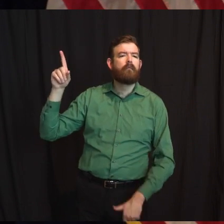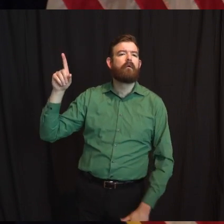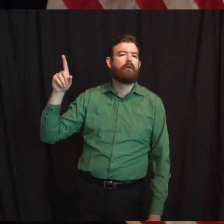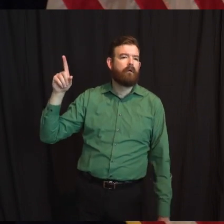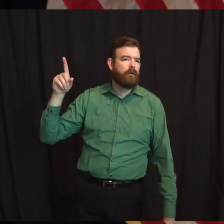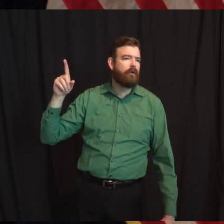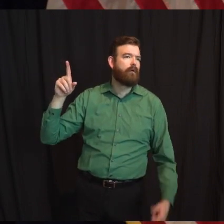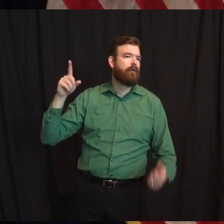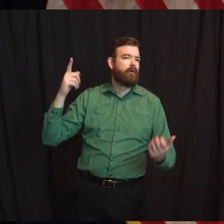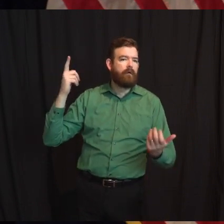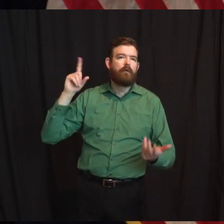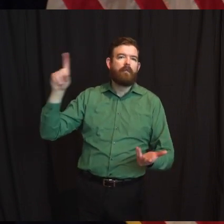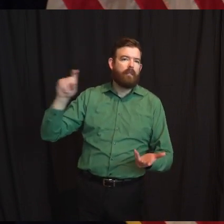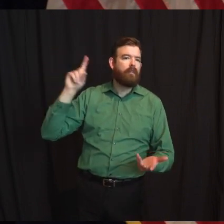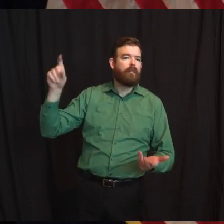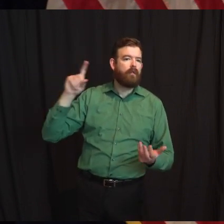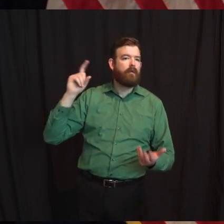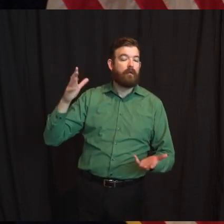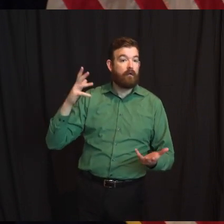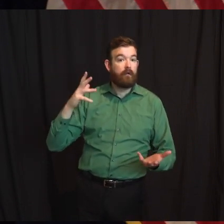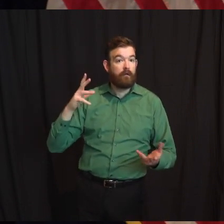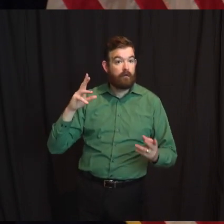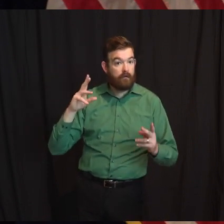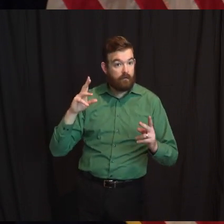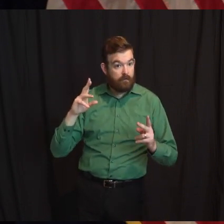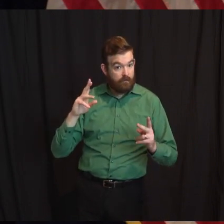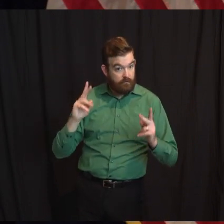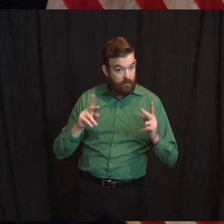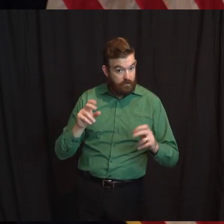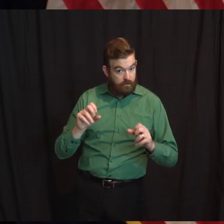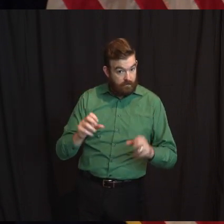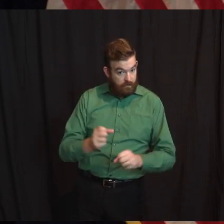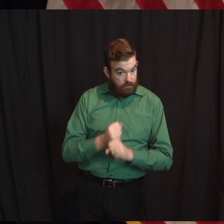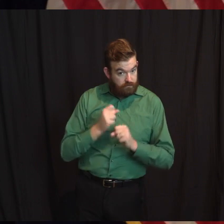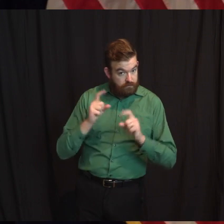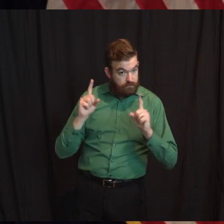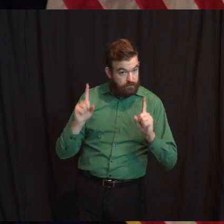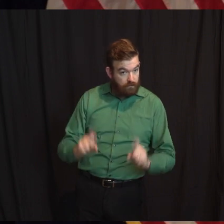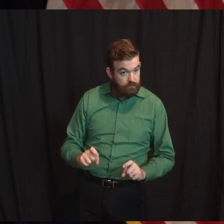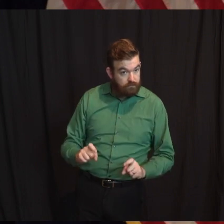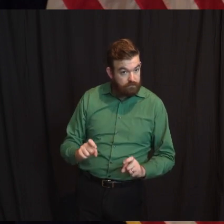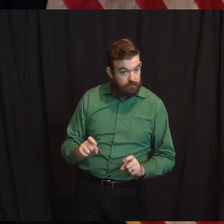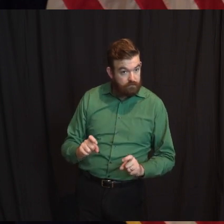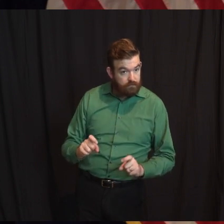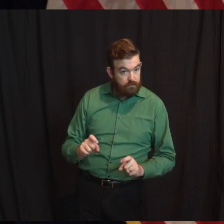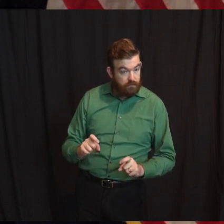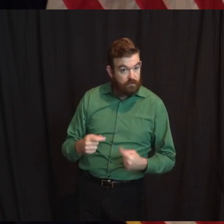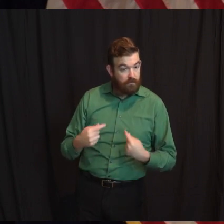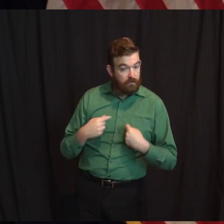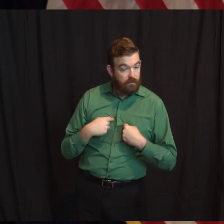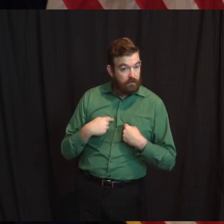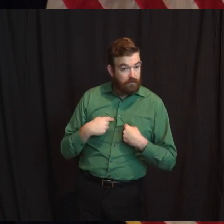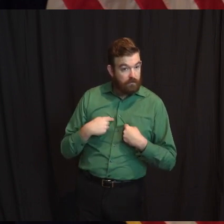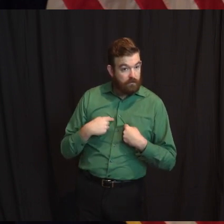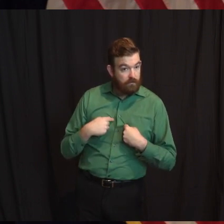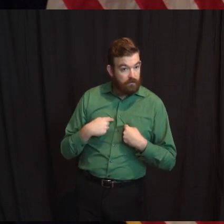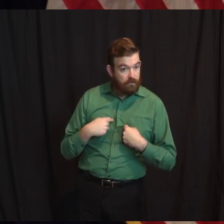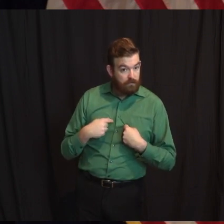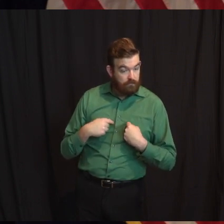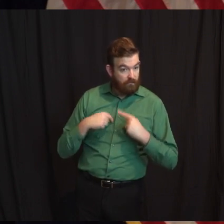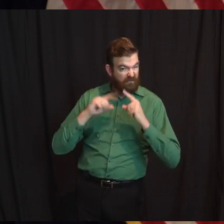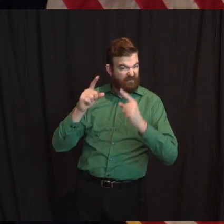If somebody needs a test, can they get a test? And but this is also based on me visiting multiple test sites over the last 3 days.